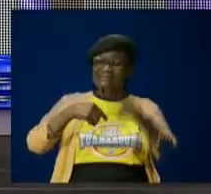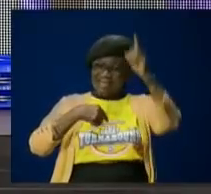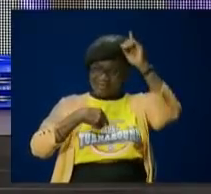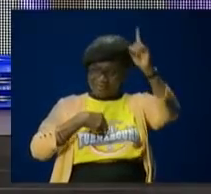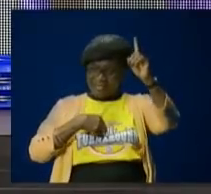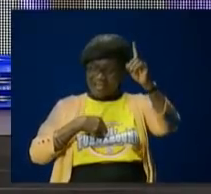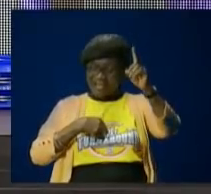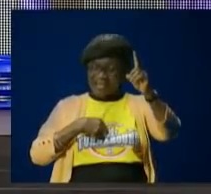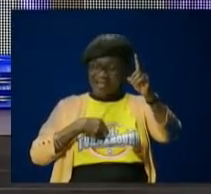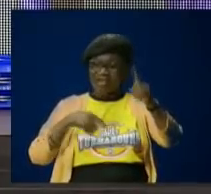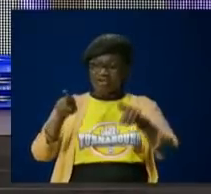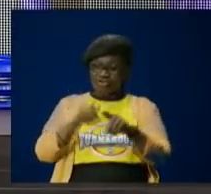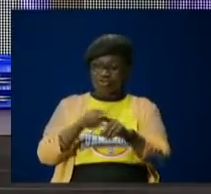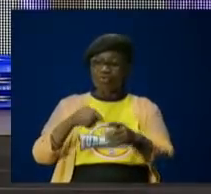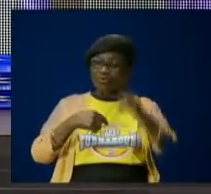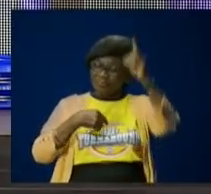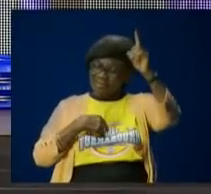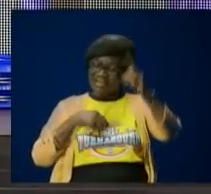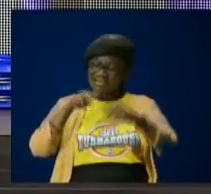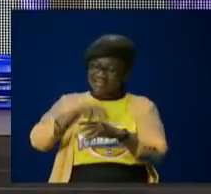Have a new beginning.